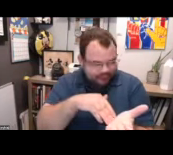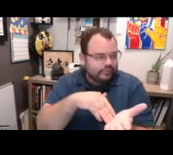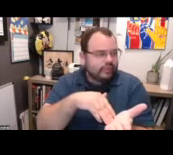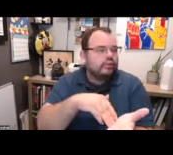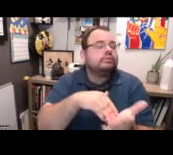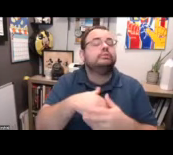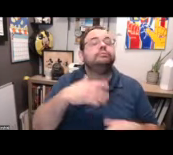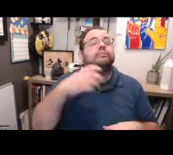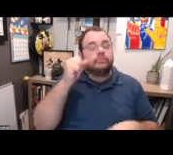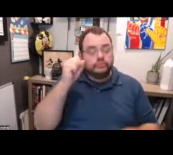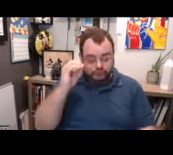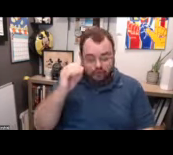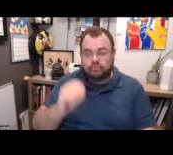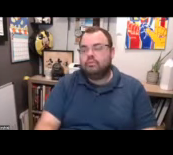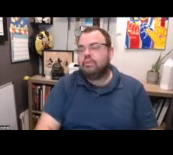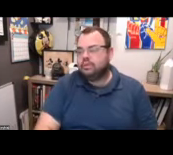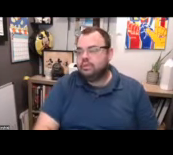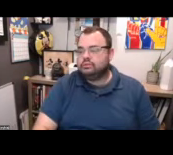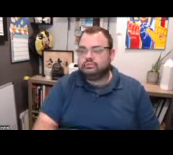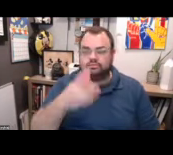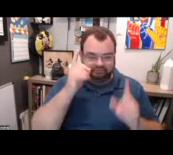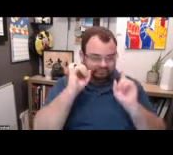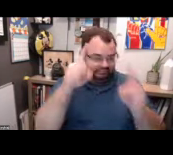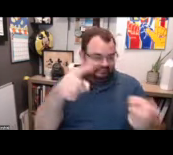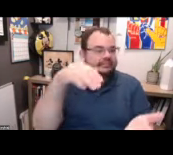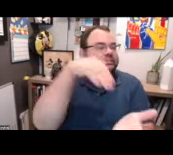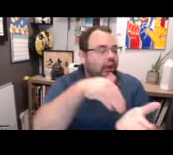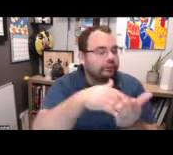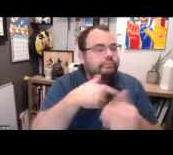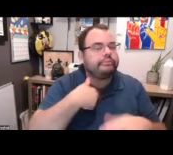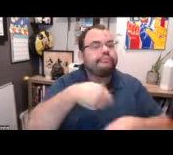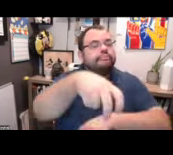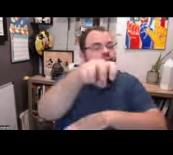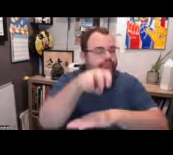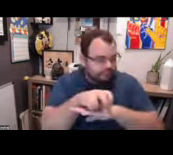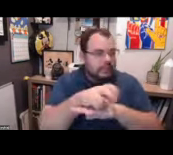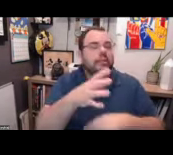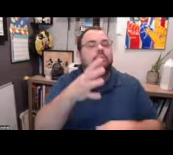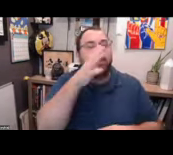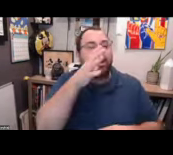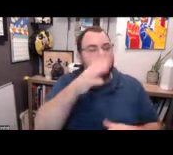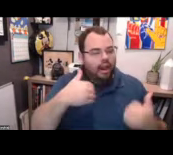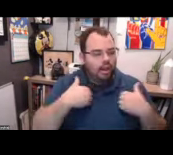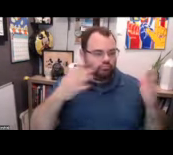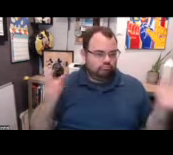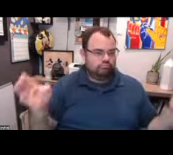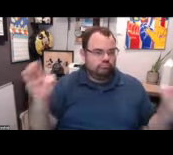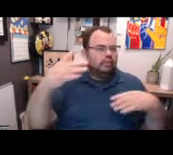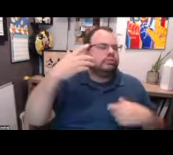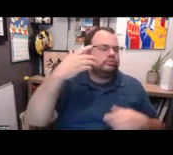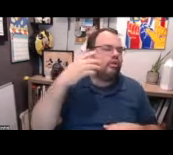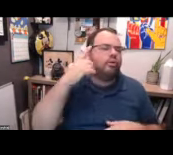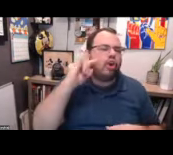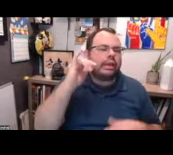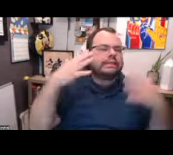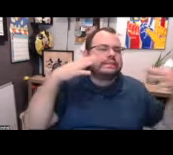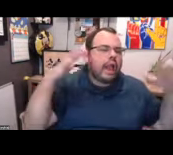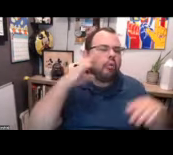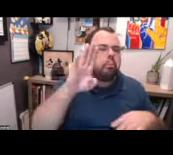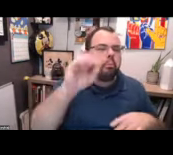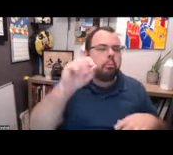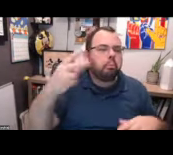mom at that point decided to go to the doctor and take me to the doctor. So I went to the doctor, I sat down,